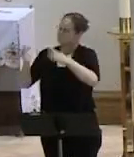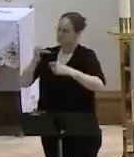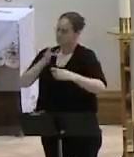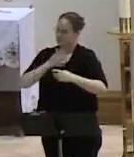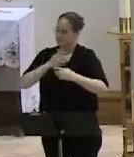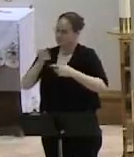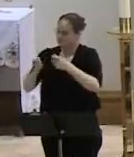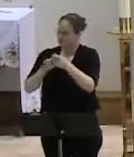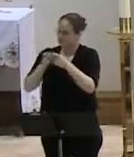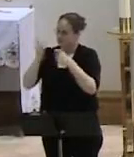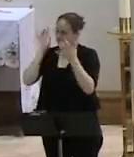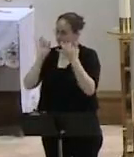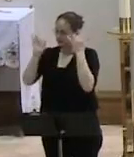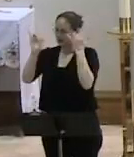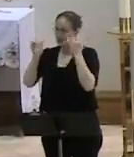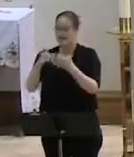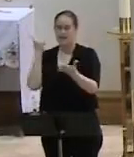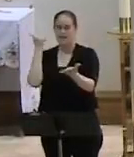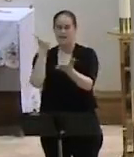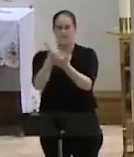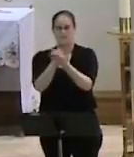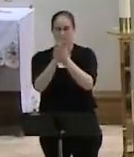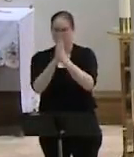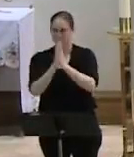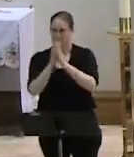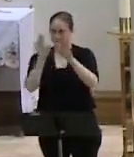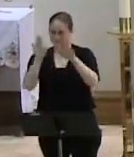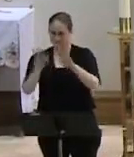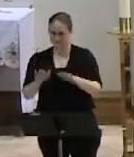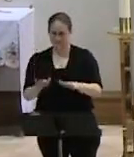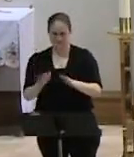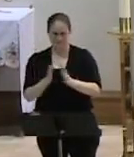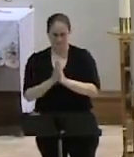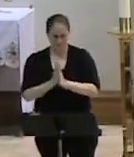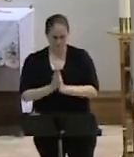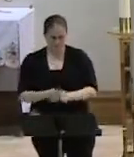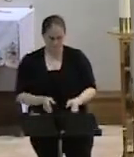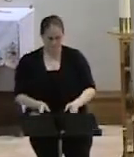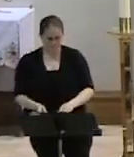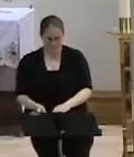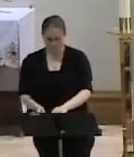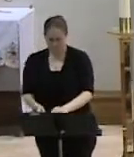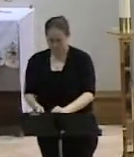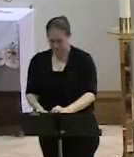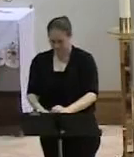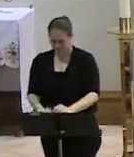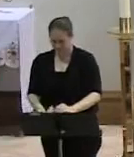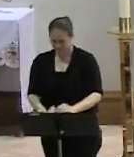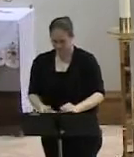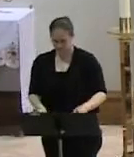ever. Amen. Please be seated now for our offertory. Please join us in singing your offertory hymn,